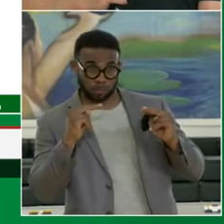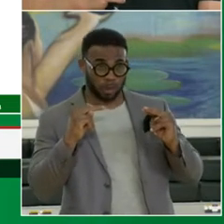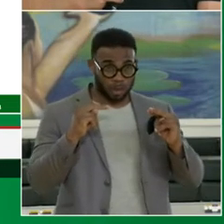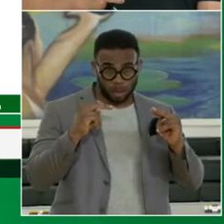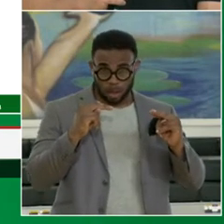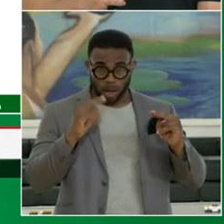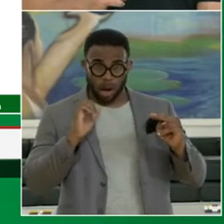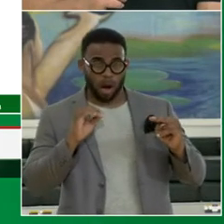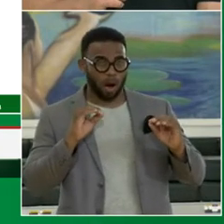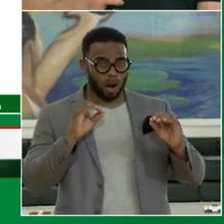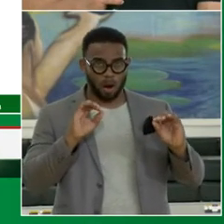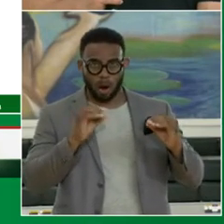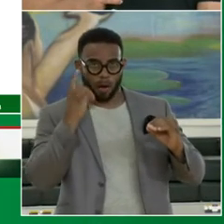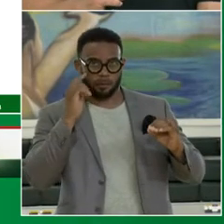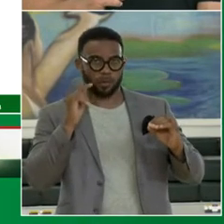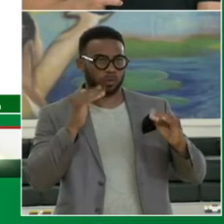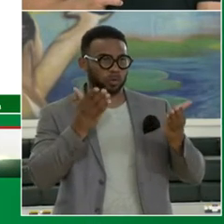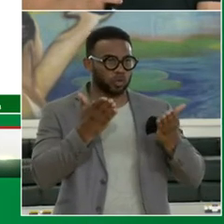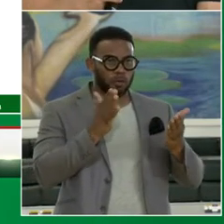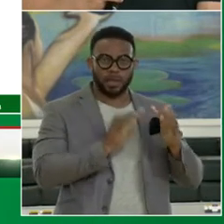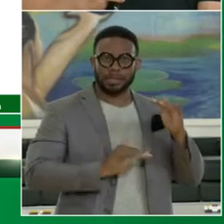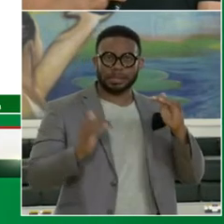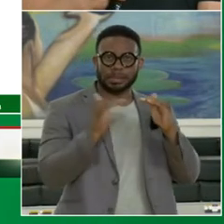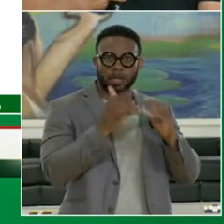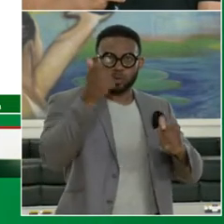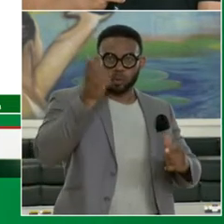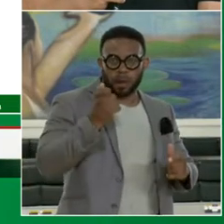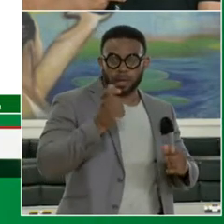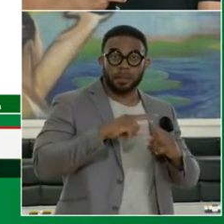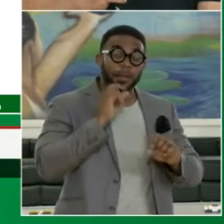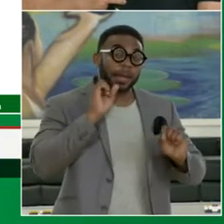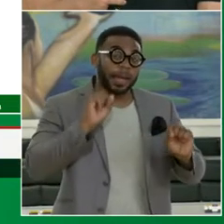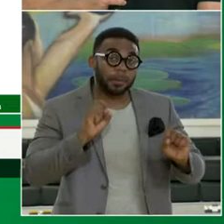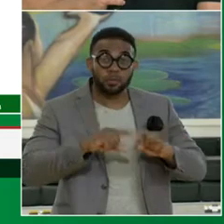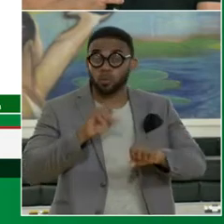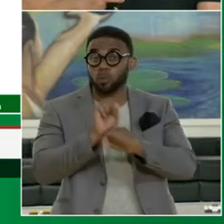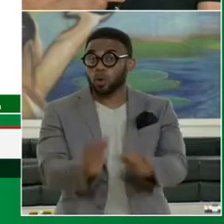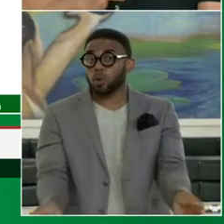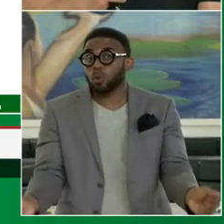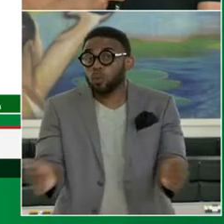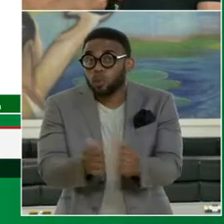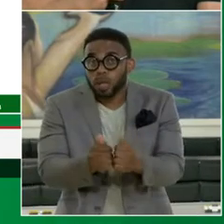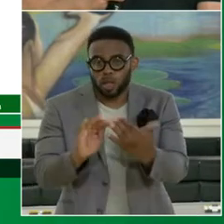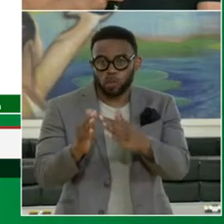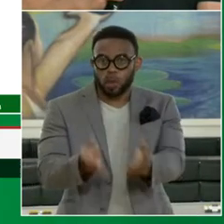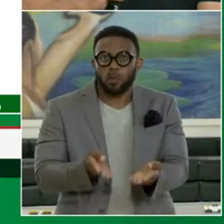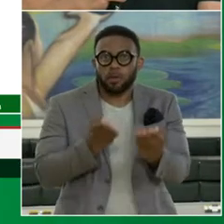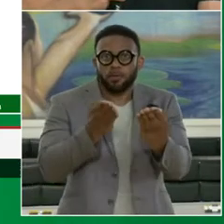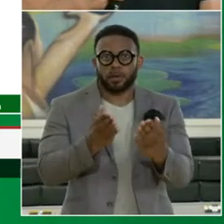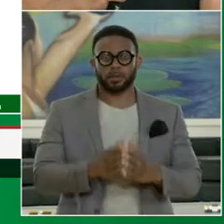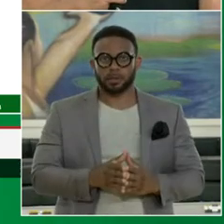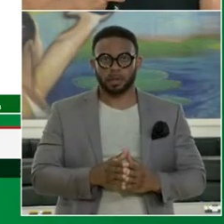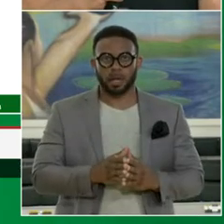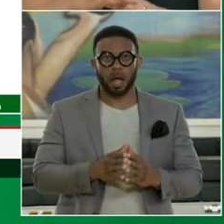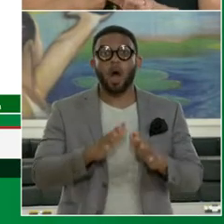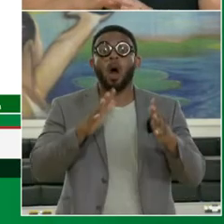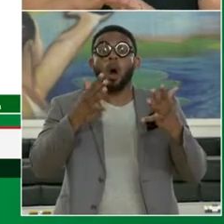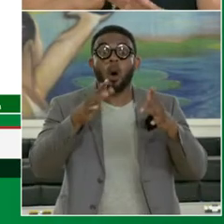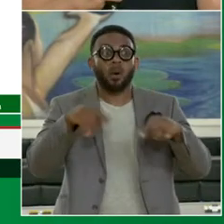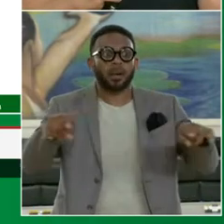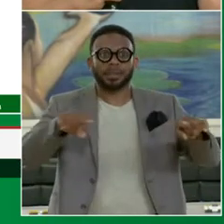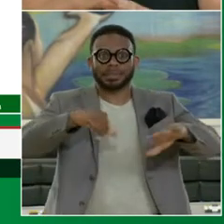of Victim Services and Justice Grants to be able to work with community providers that are out